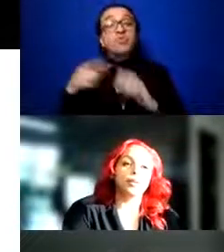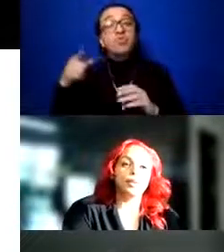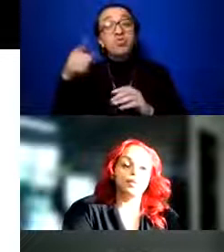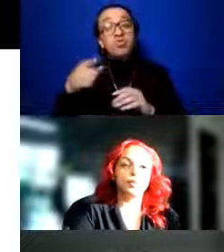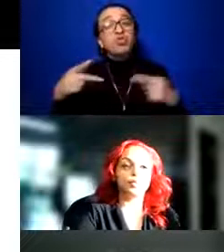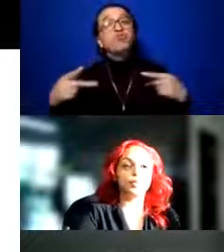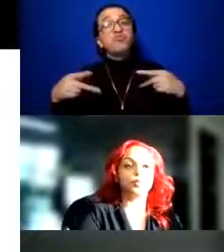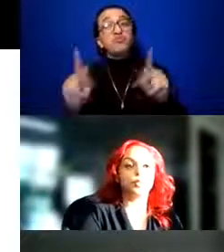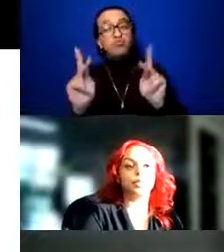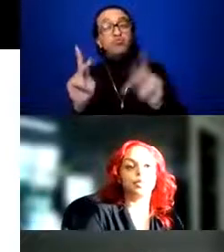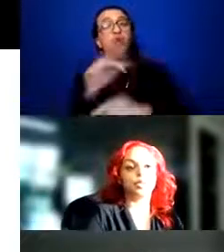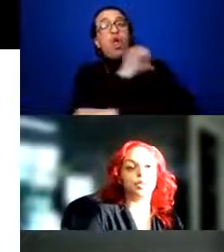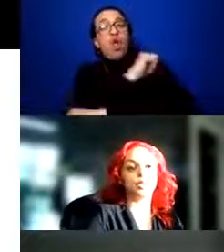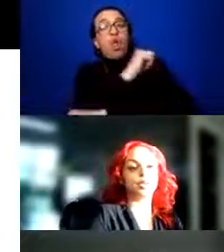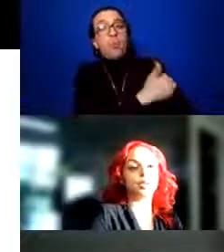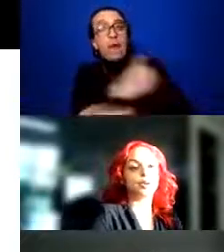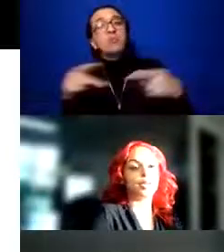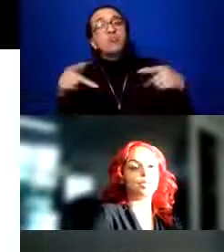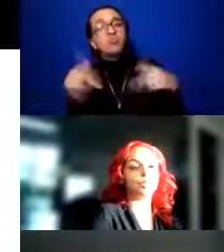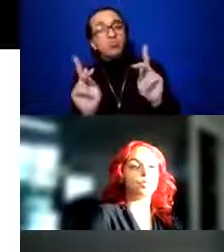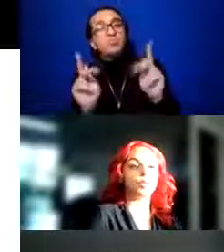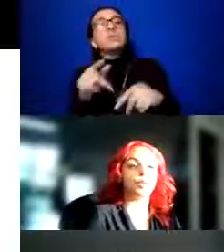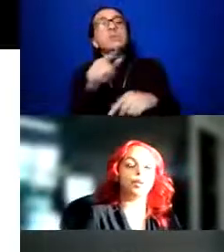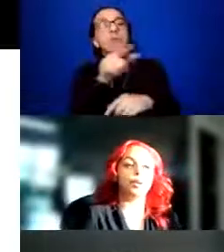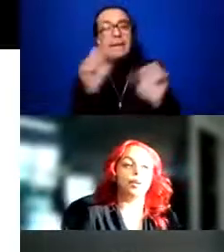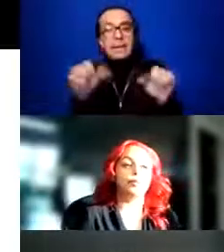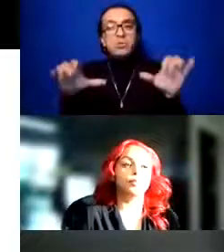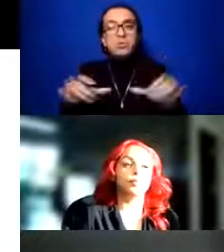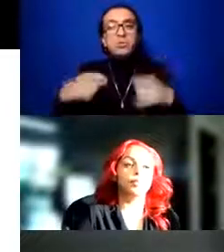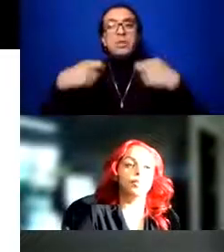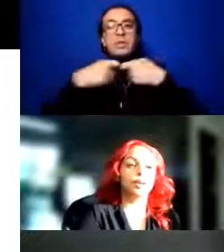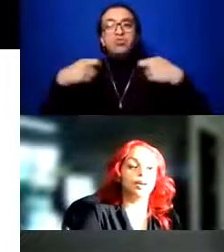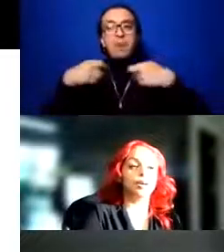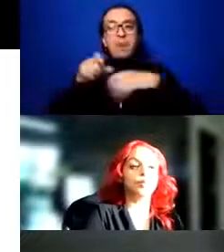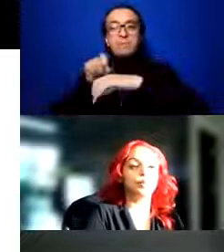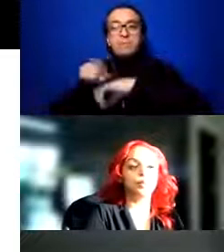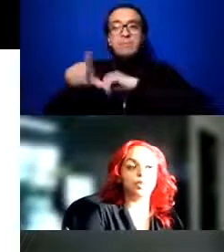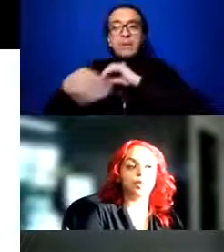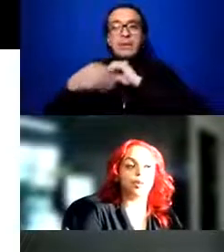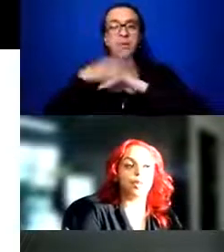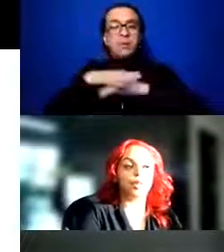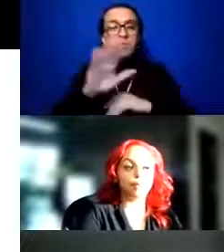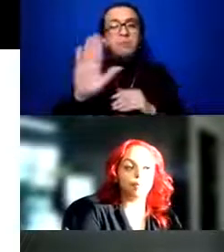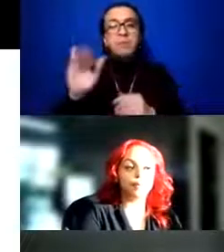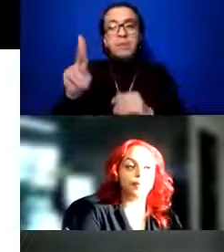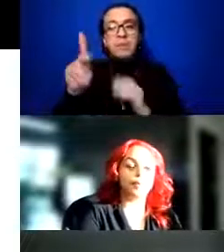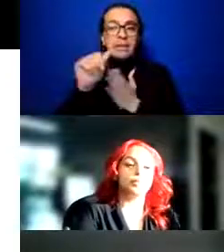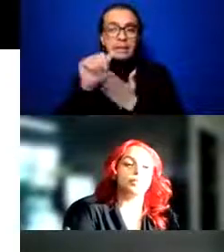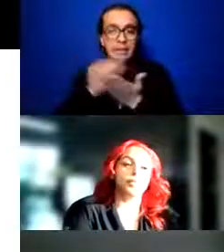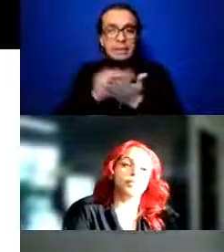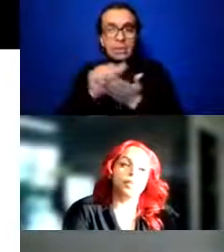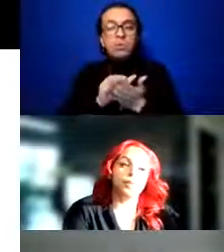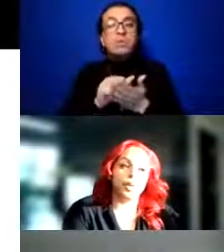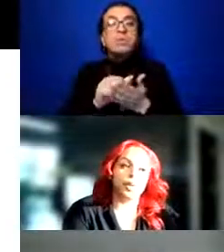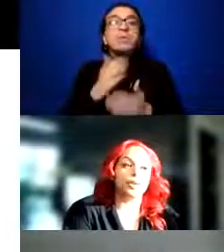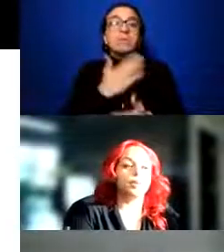Harder & Company to do an electronic credit to your account. So we would need your name as it